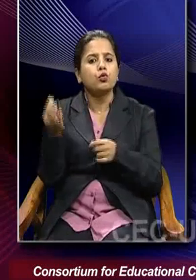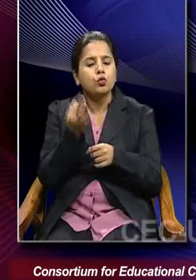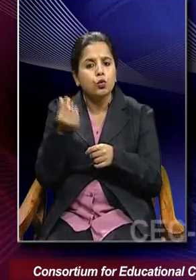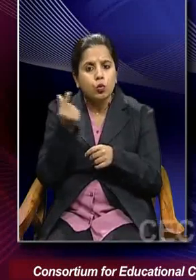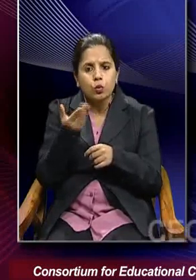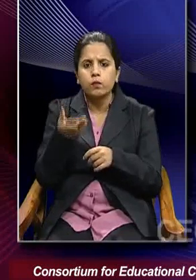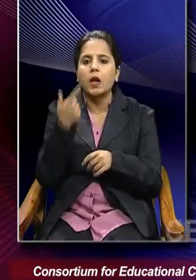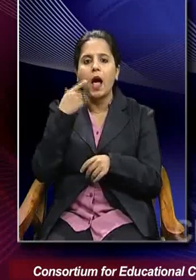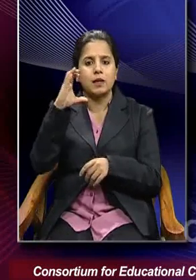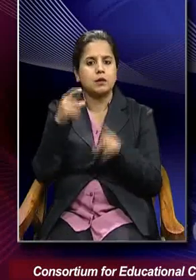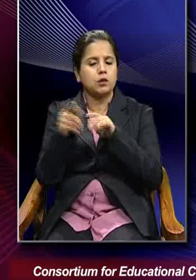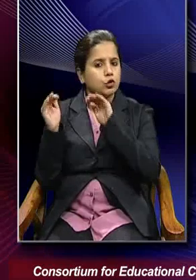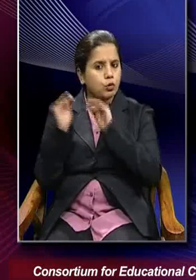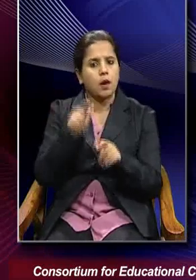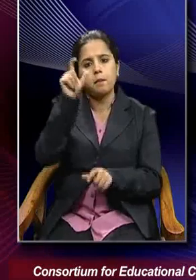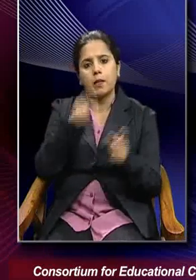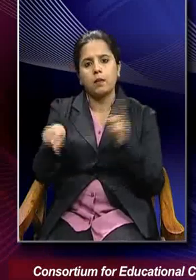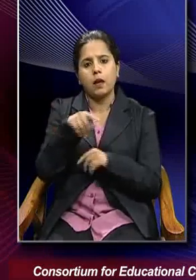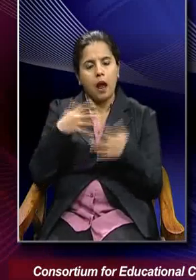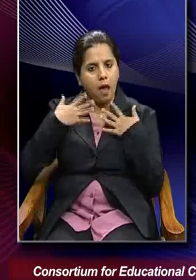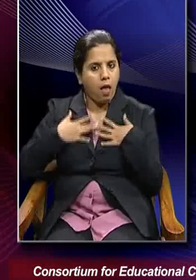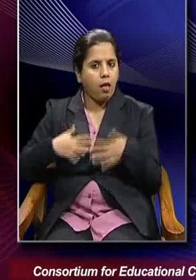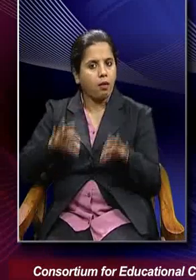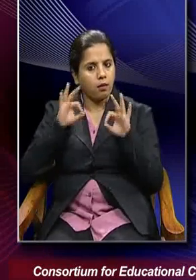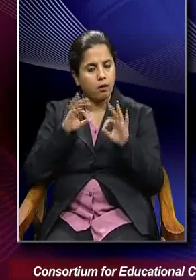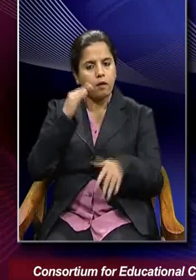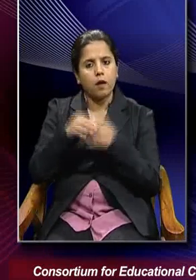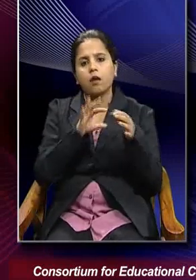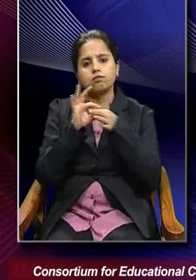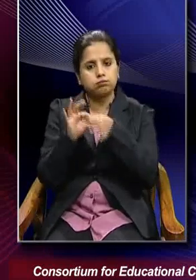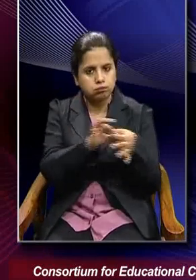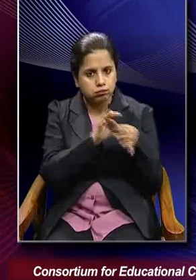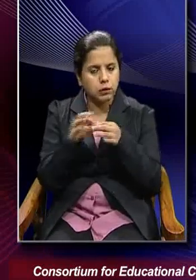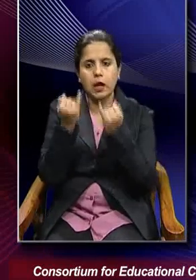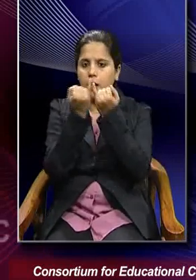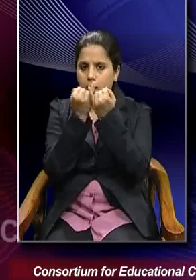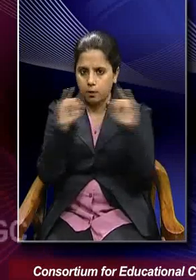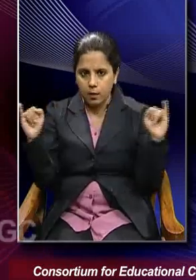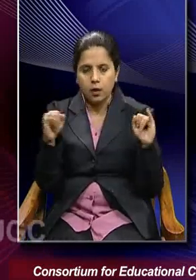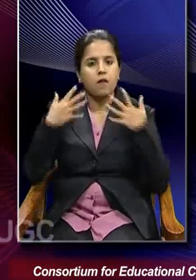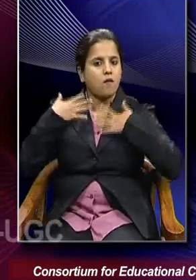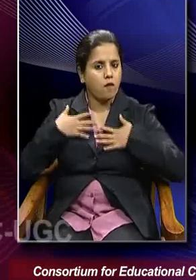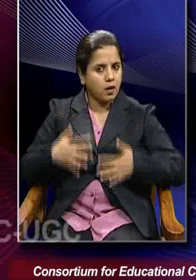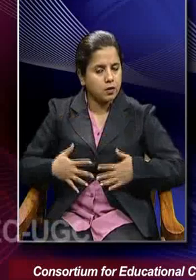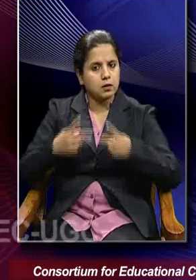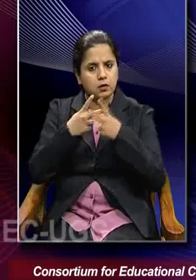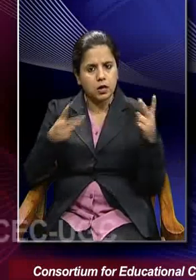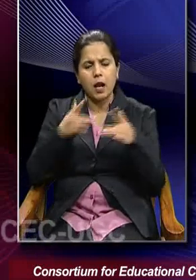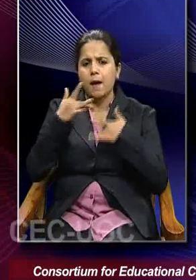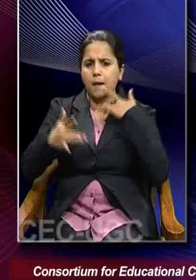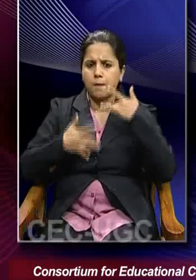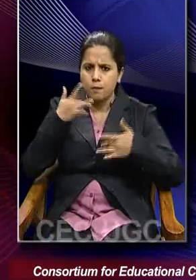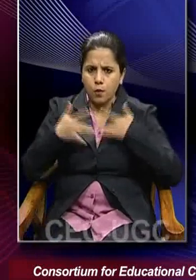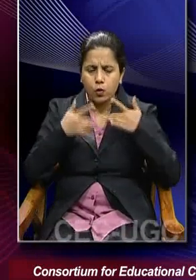ICTs in supporting people to stay healthy, connected, independent, physically,